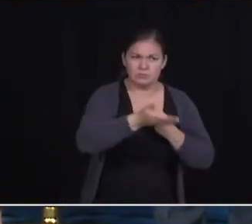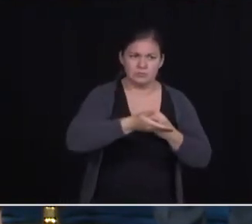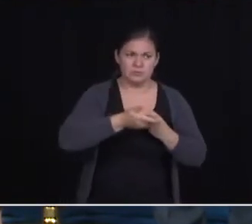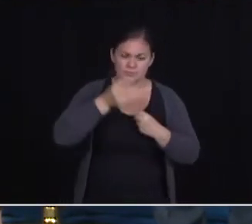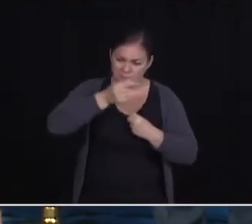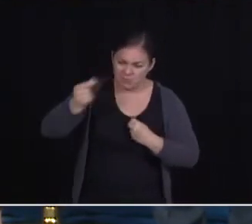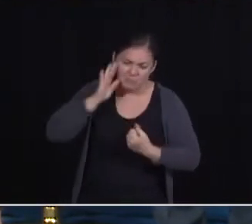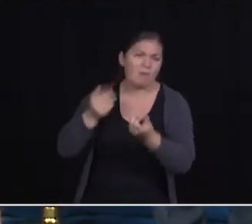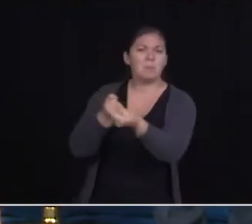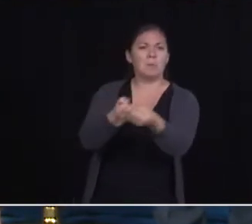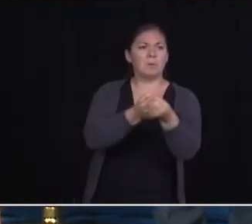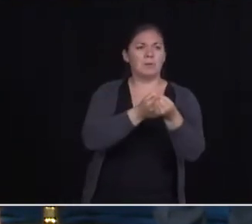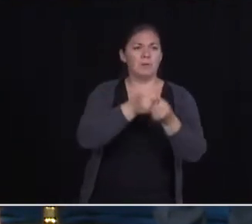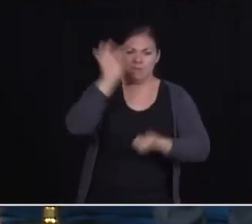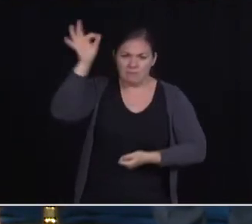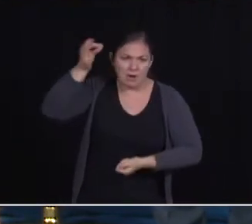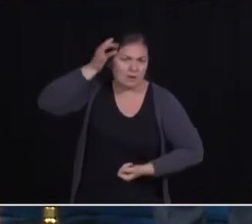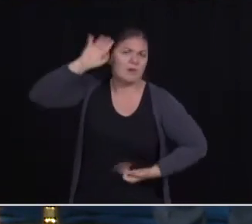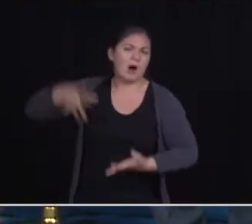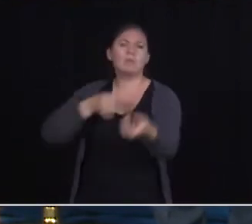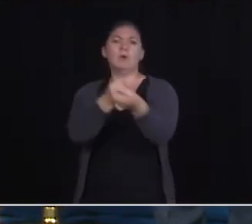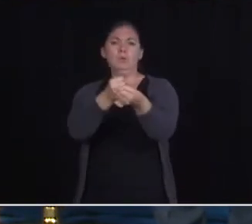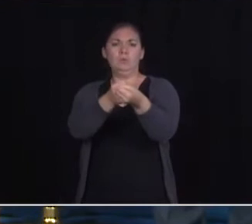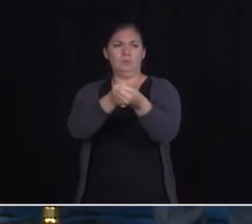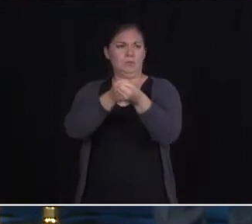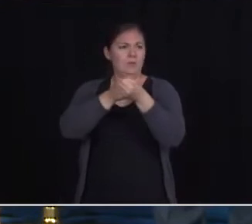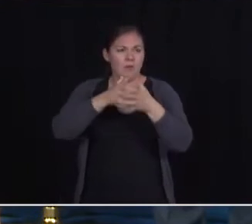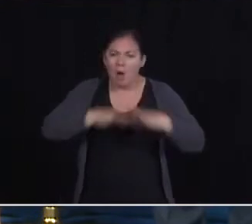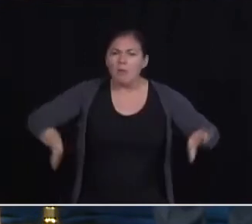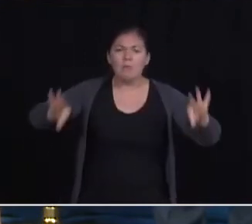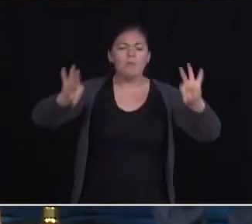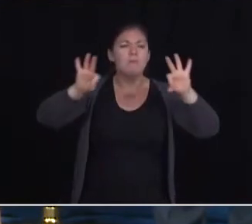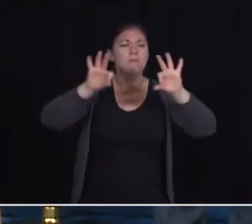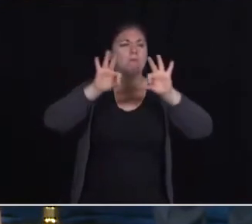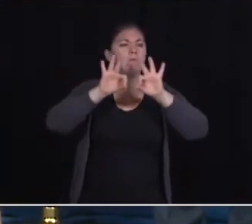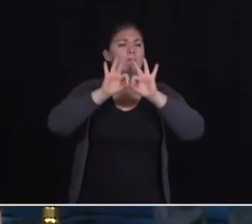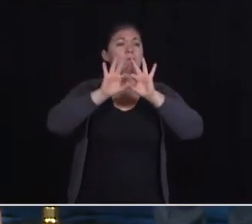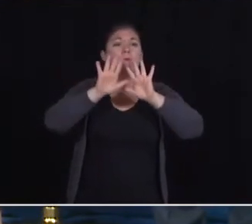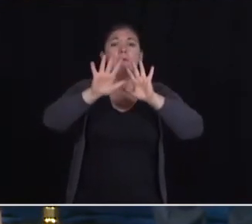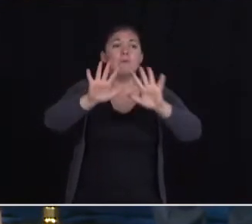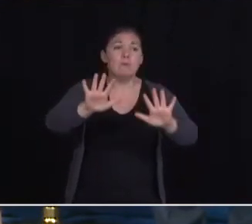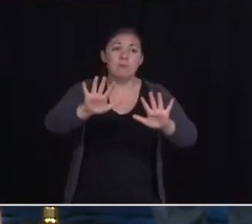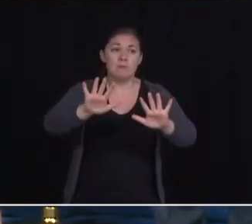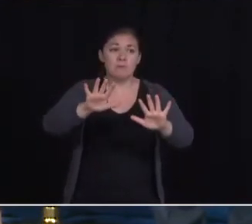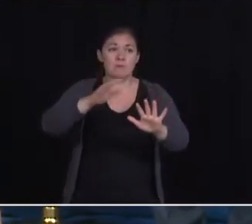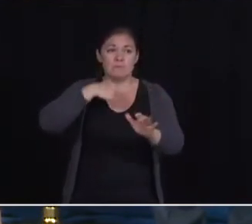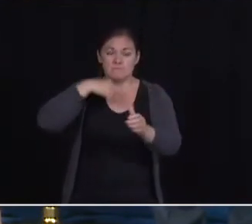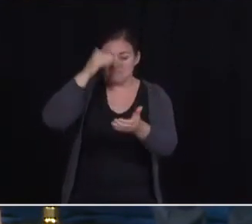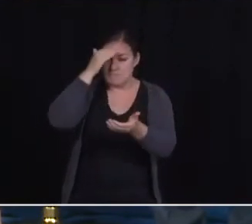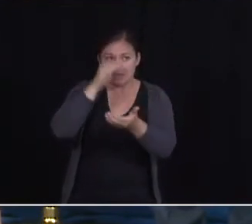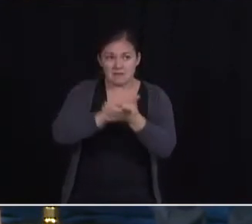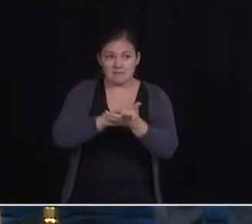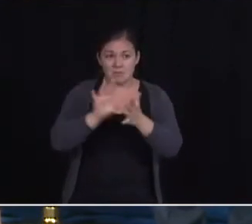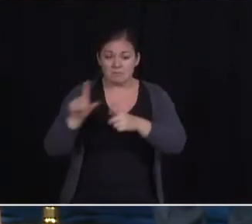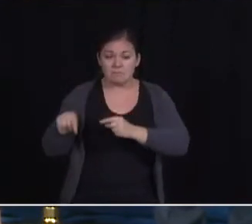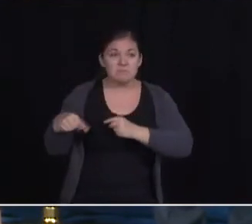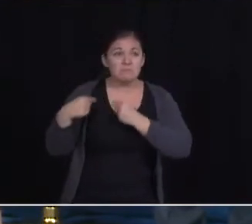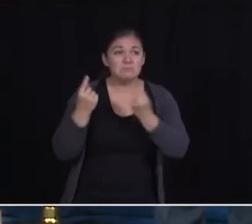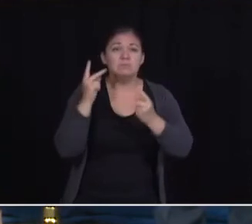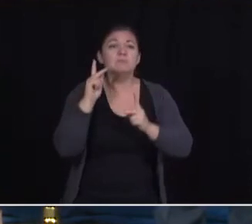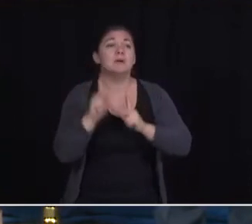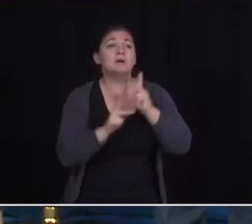federal government will be there. And most importantly, I truly believe, as we've done from the beginning, the people of Ontario will be there